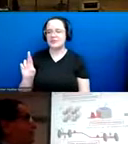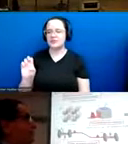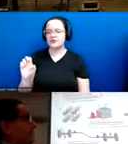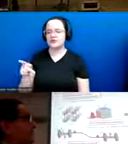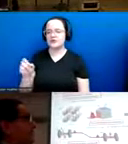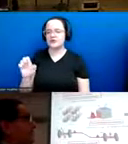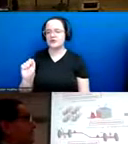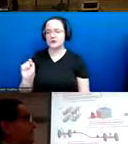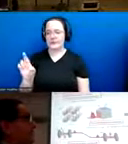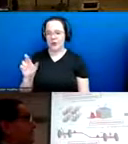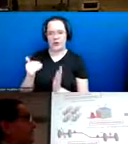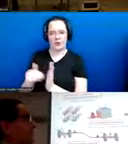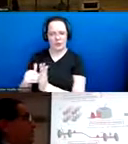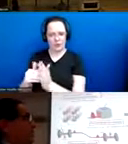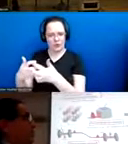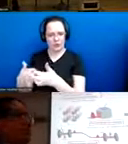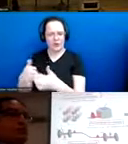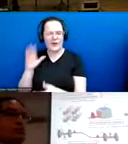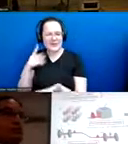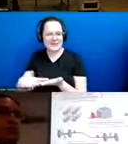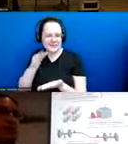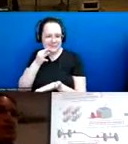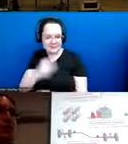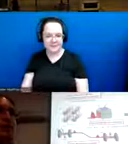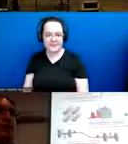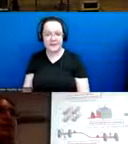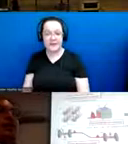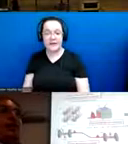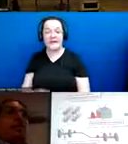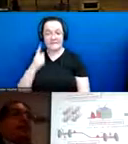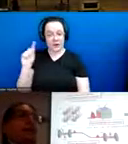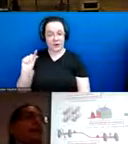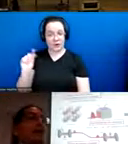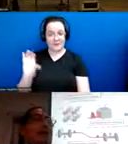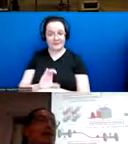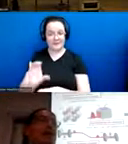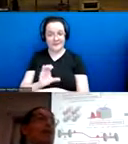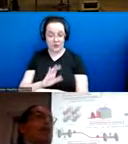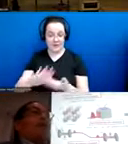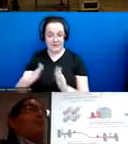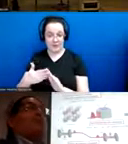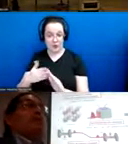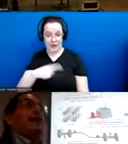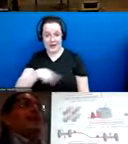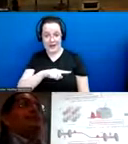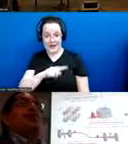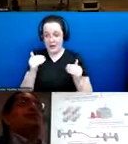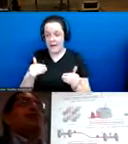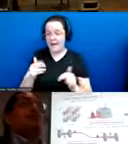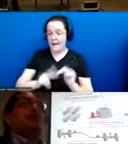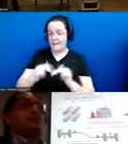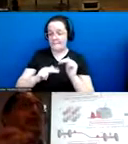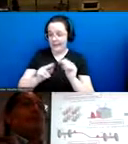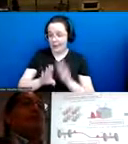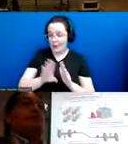bit. This, in the quantum computing community, building a quantum computer that has